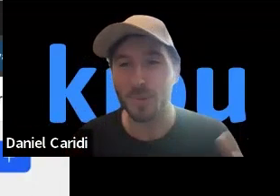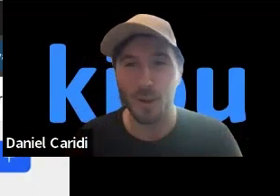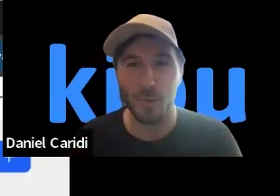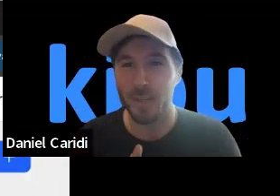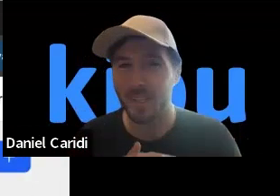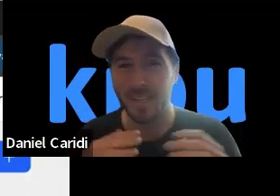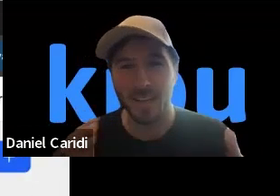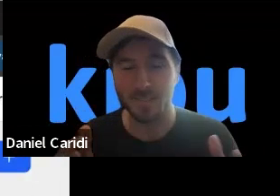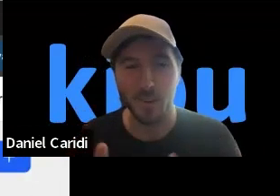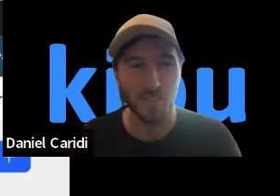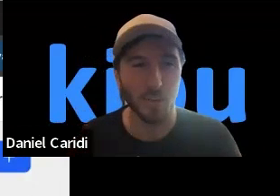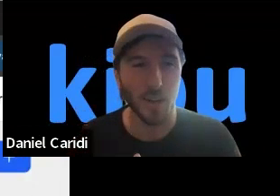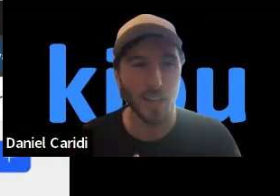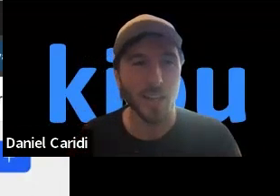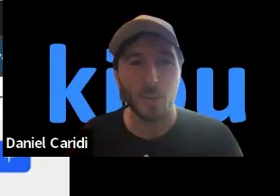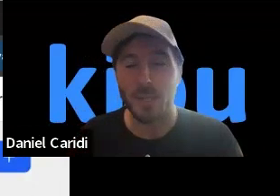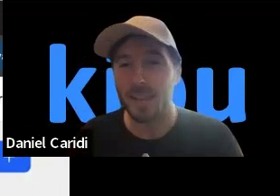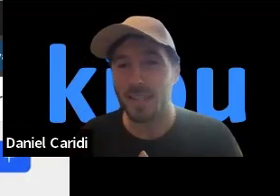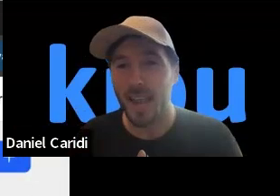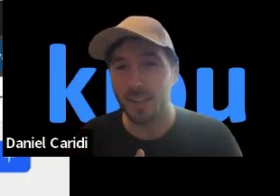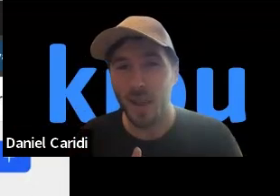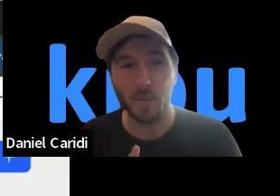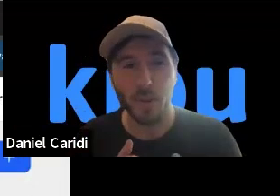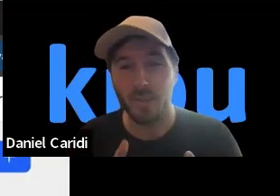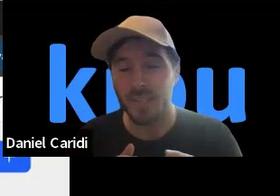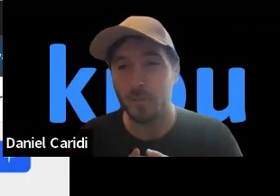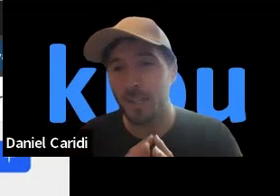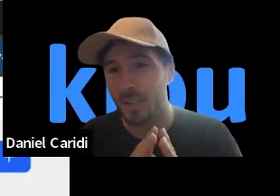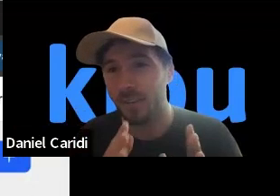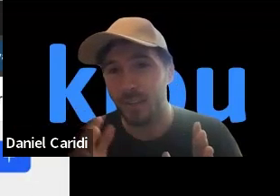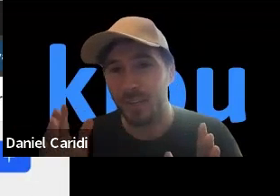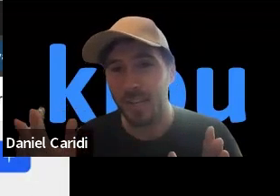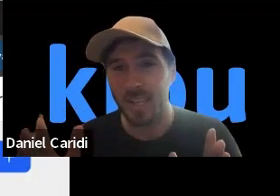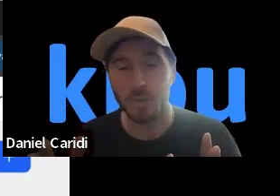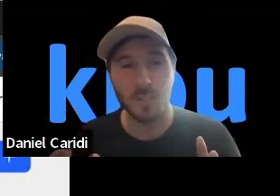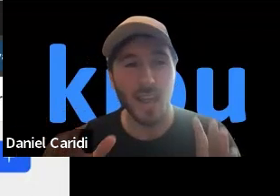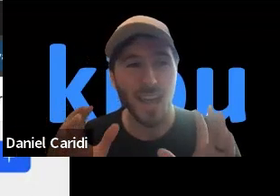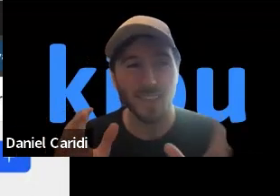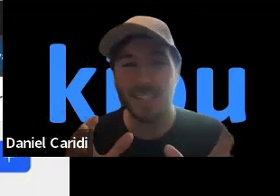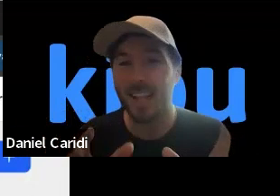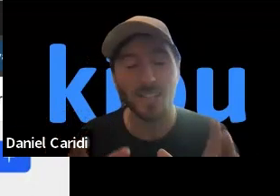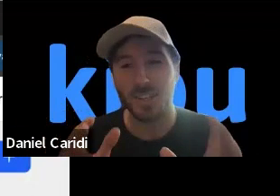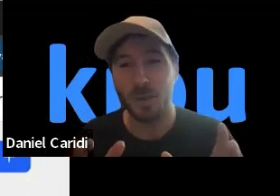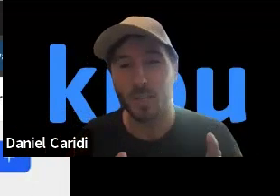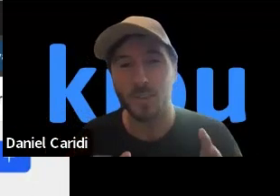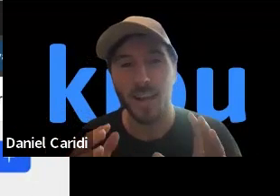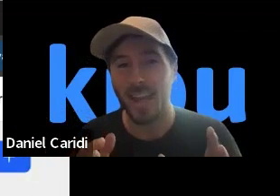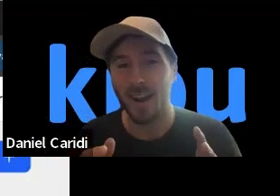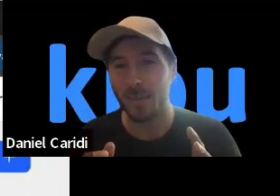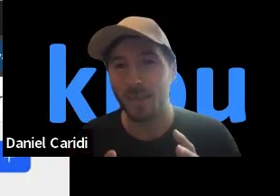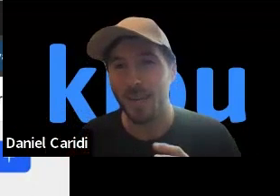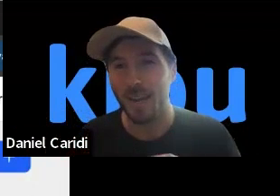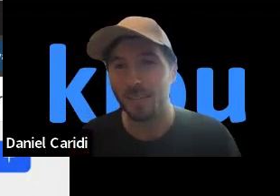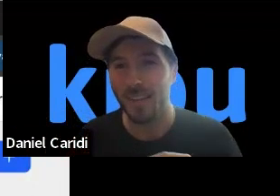you could have super low mobility, it's for everyone. We send these calendars out before every single month so you can fill in your daily schedules. And these classes are so much fun. I